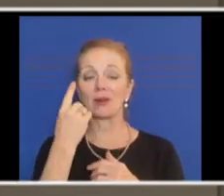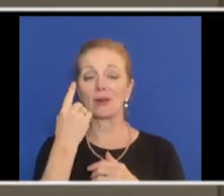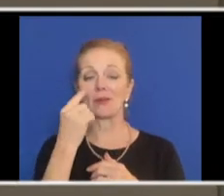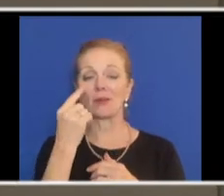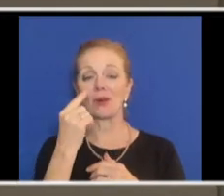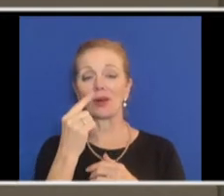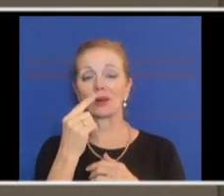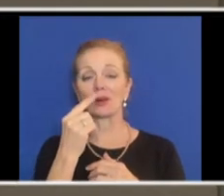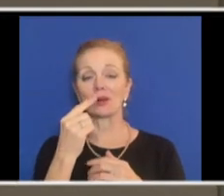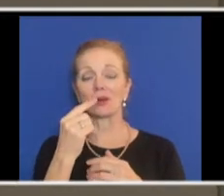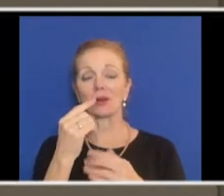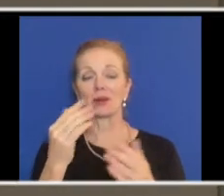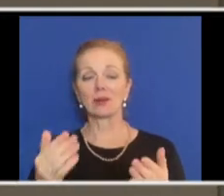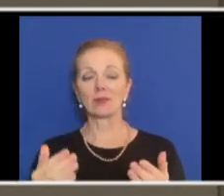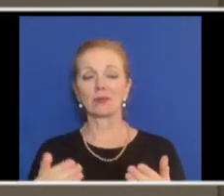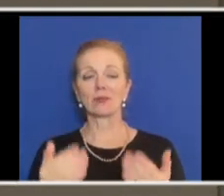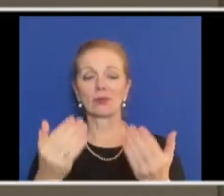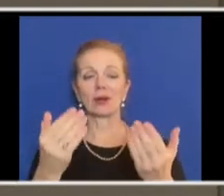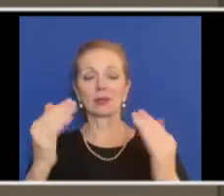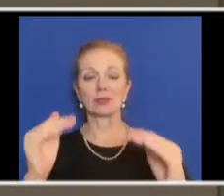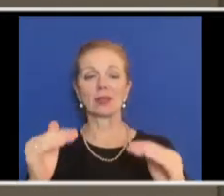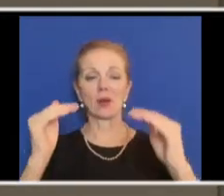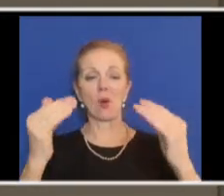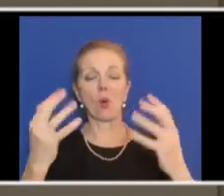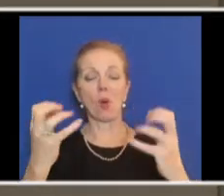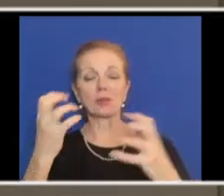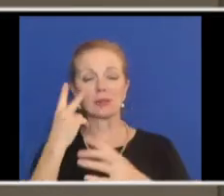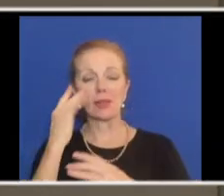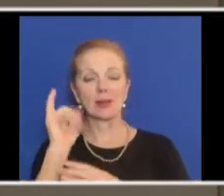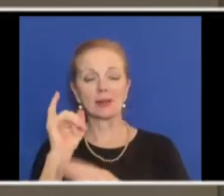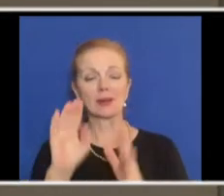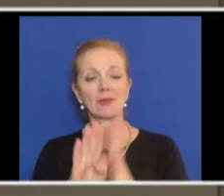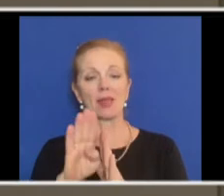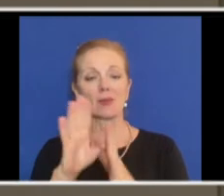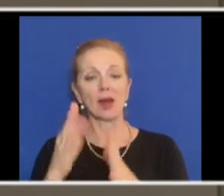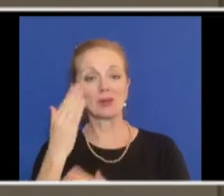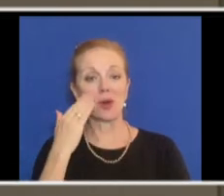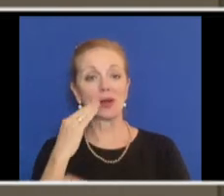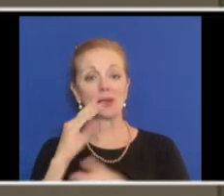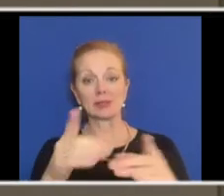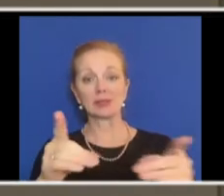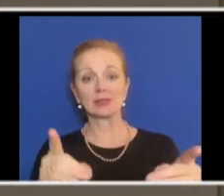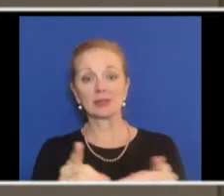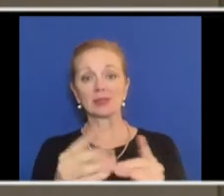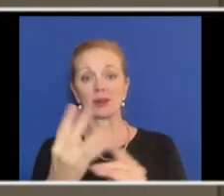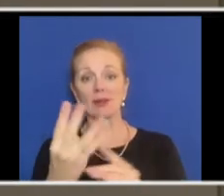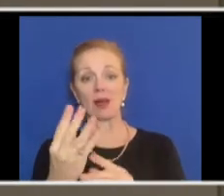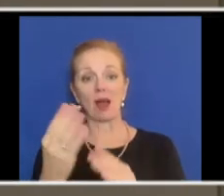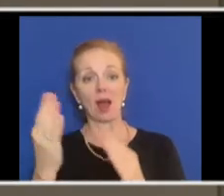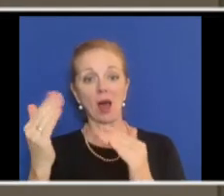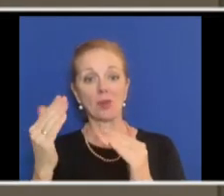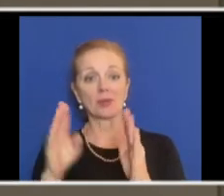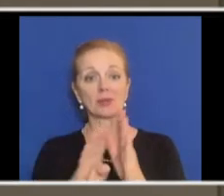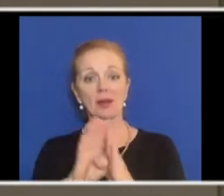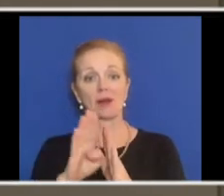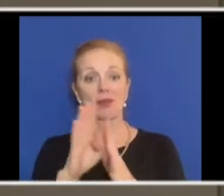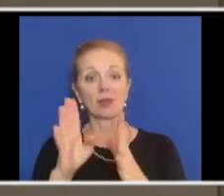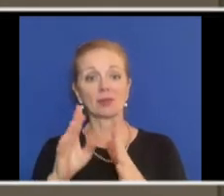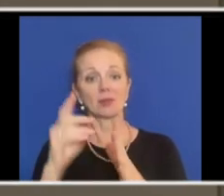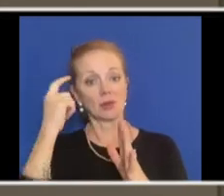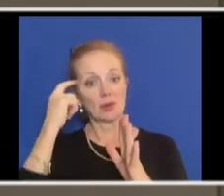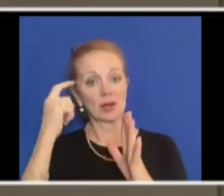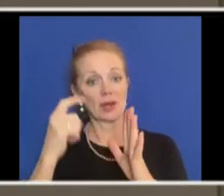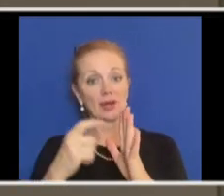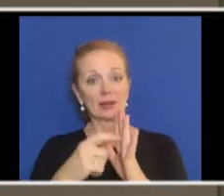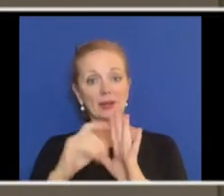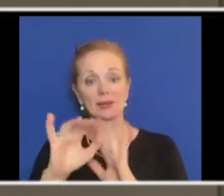for raising the bar that's what we want to see from developers I know in District Four um I hope developers recognize that